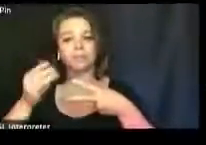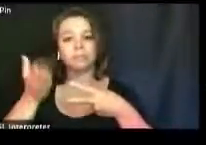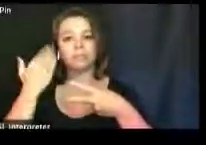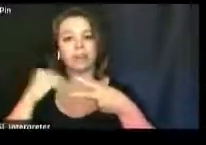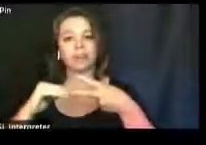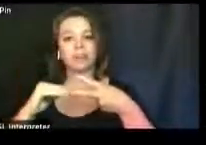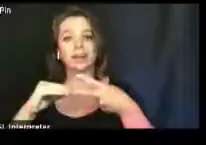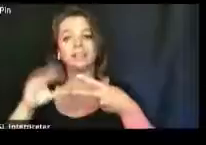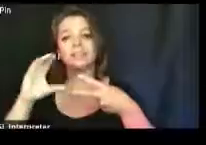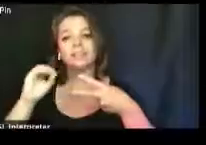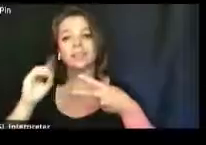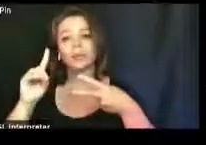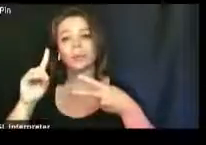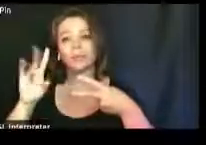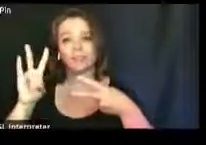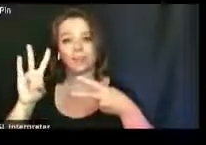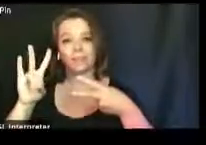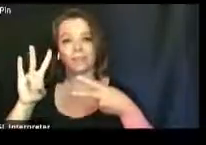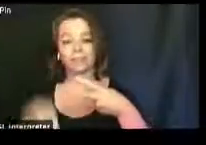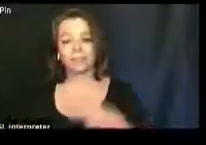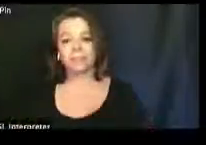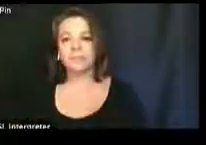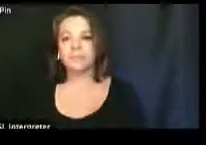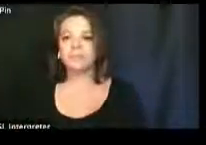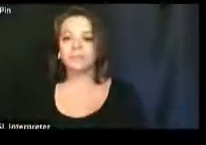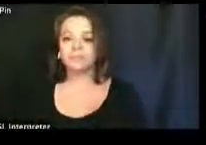be 017.